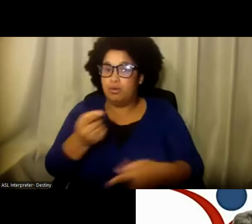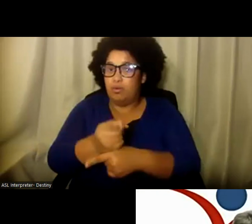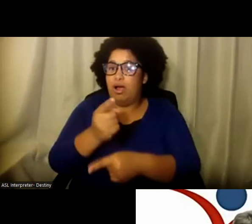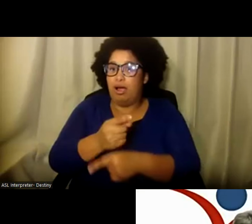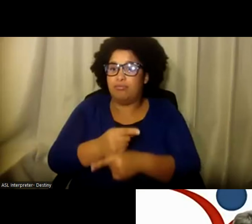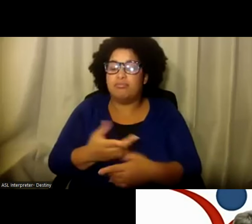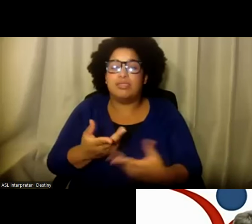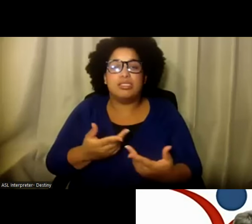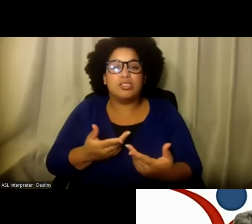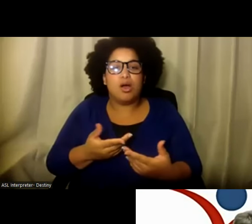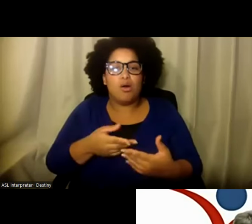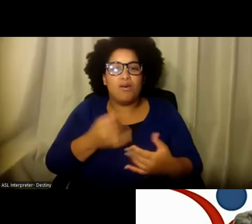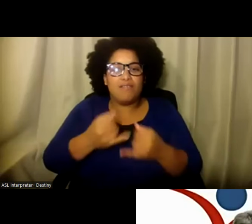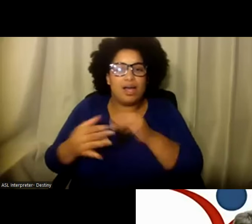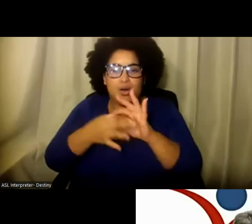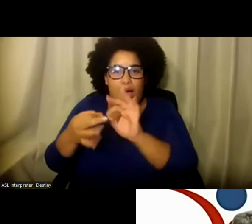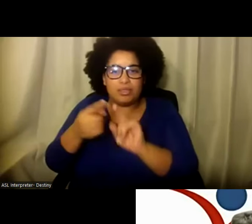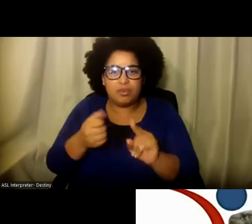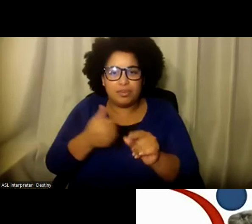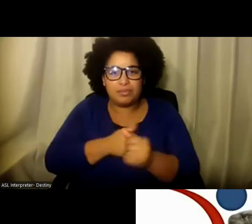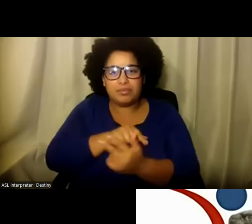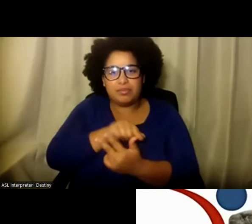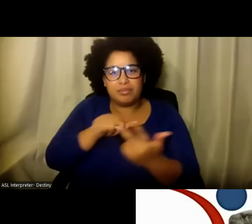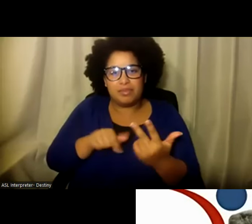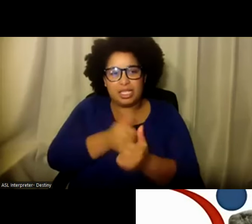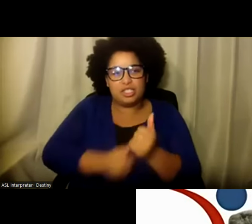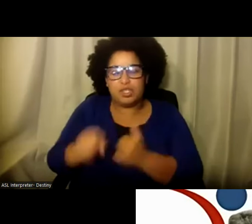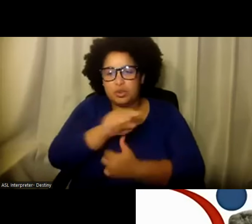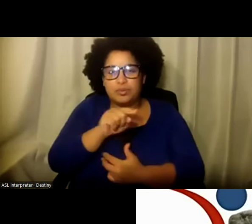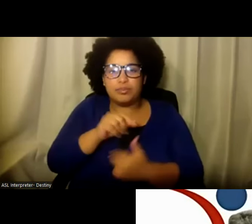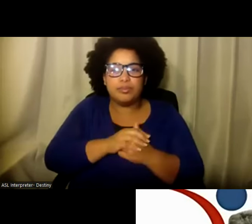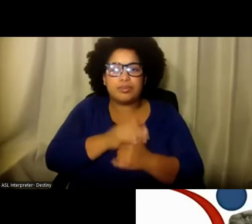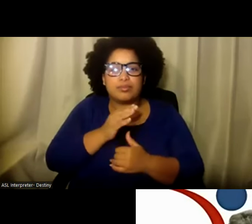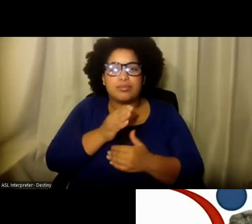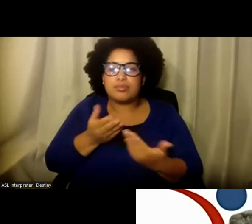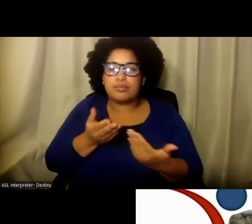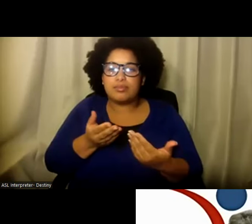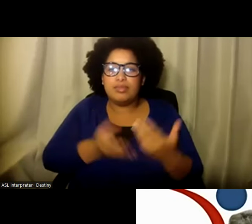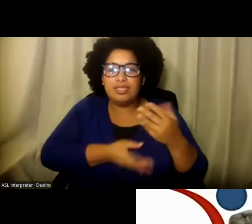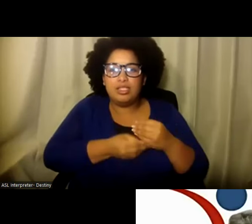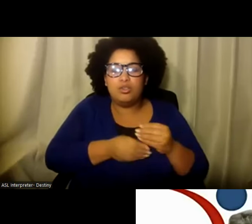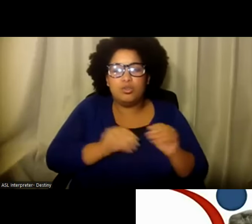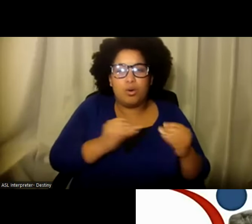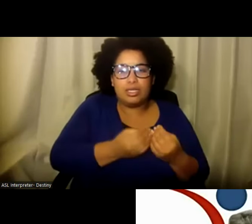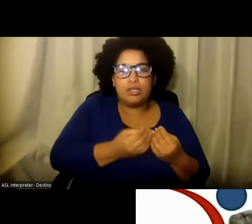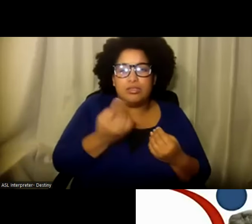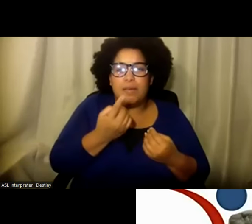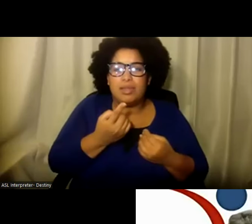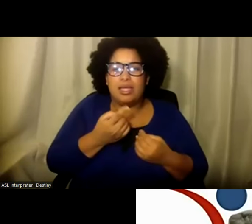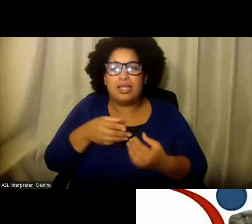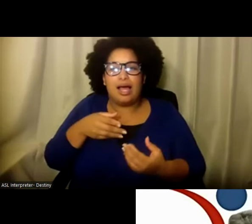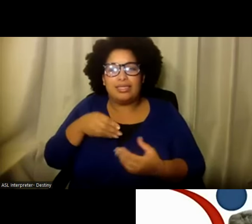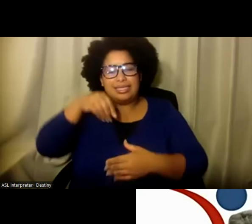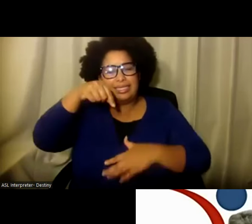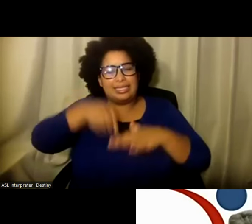final comments from everybody, if you don't mind. I do think that at the end of the day, in addition to our organization, there is something intrinsic, right? Something